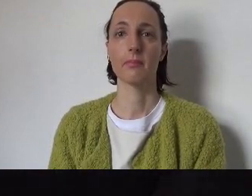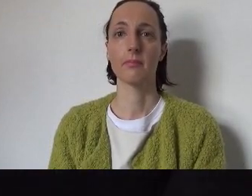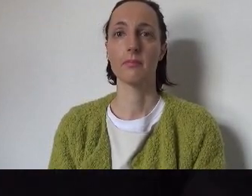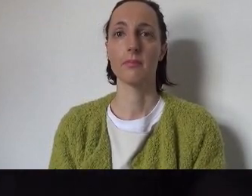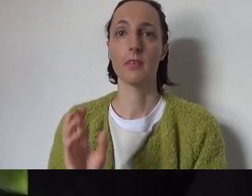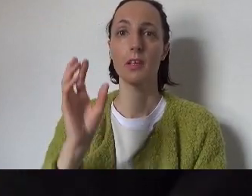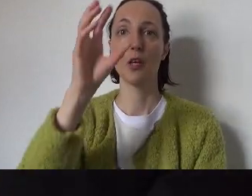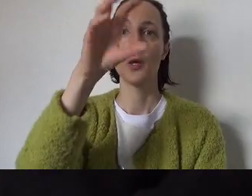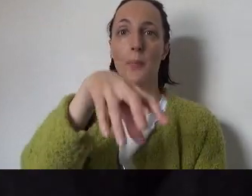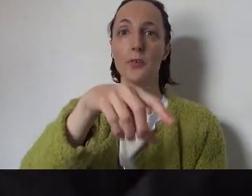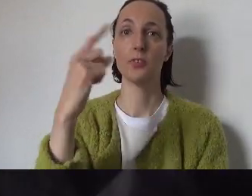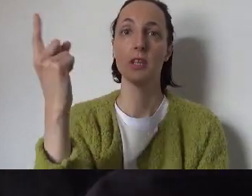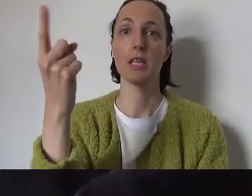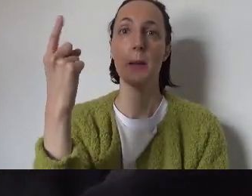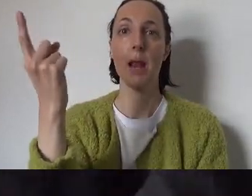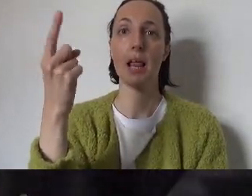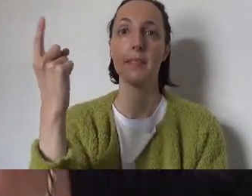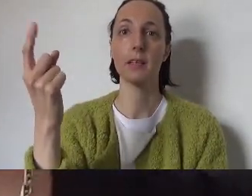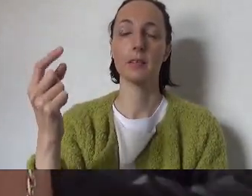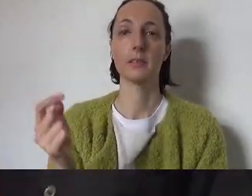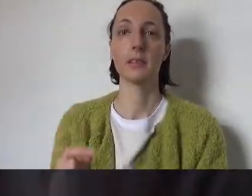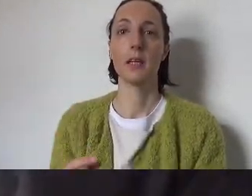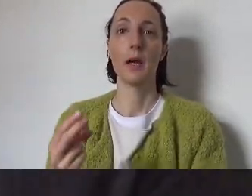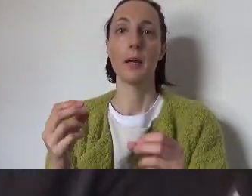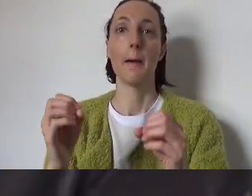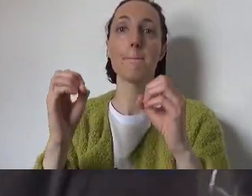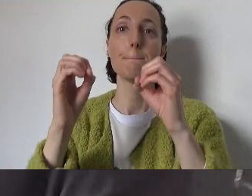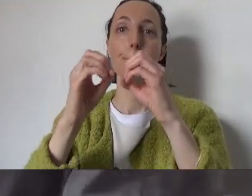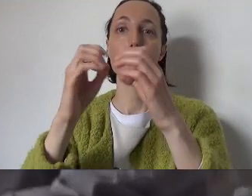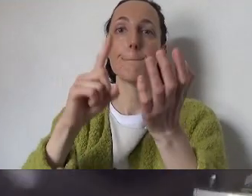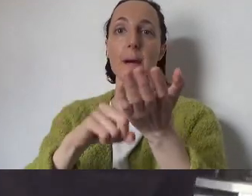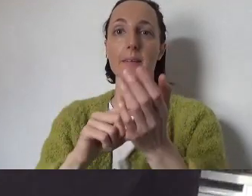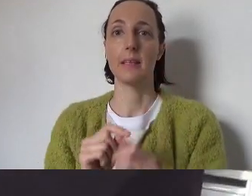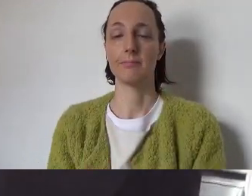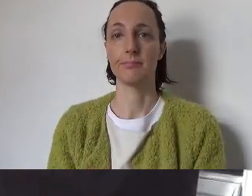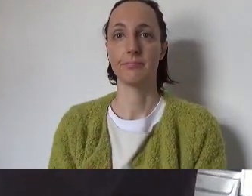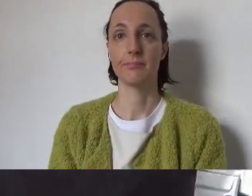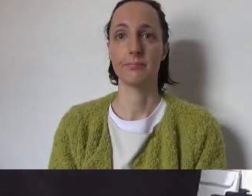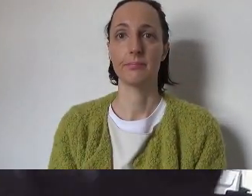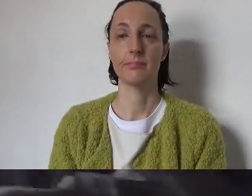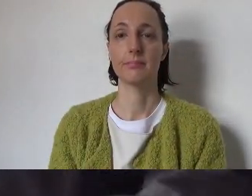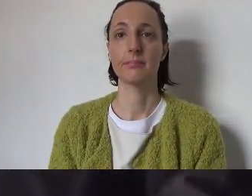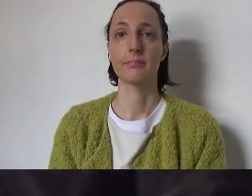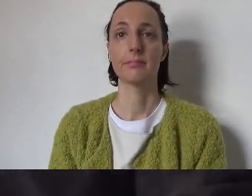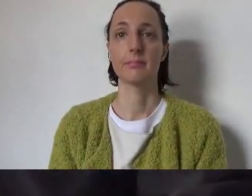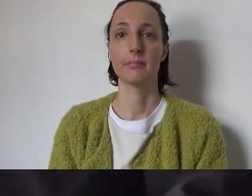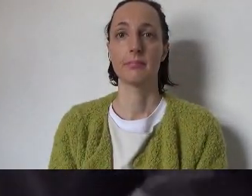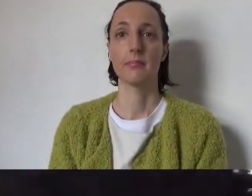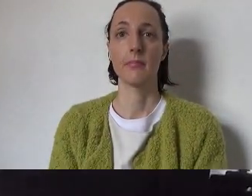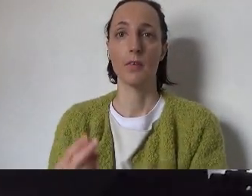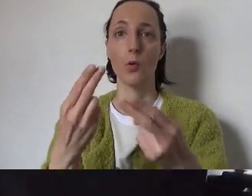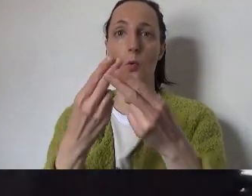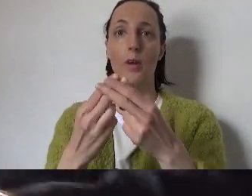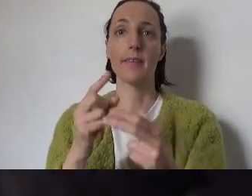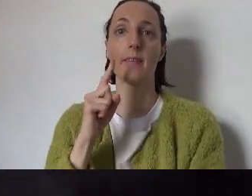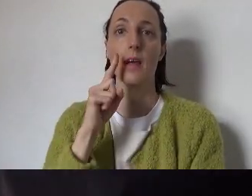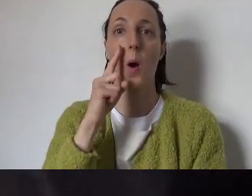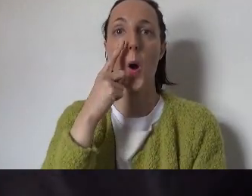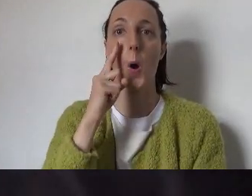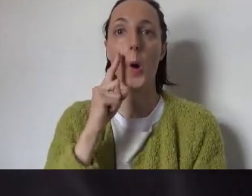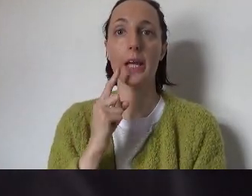to tell you that I like to keep the stems, I'm going to put the basil inside.